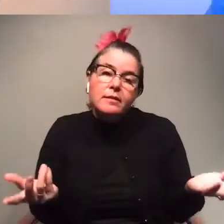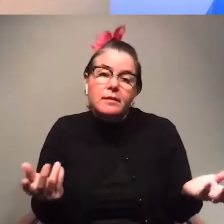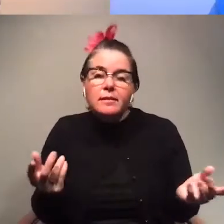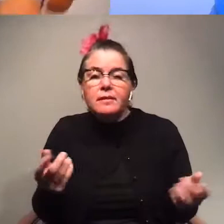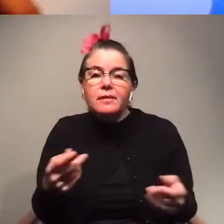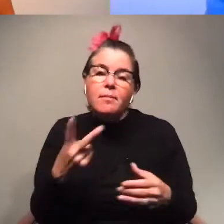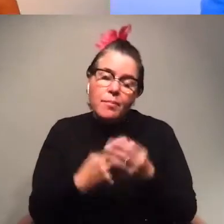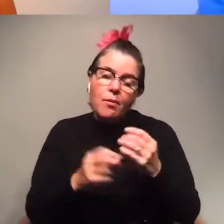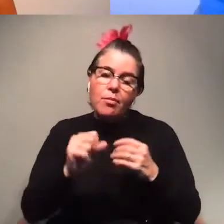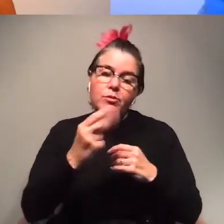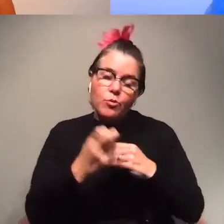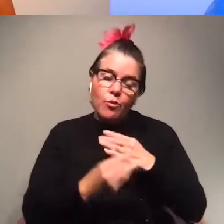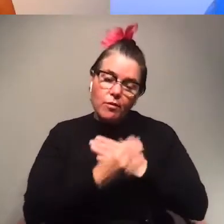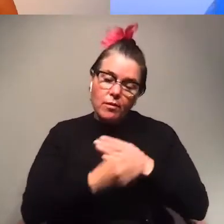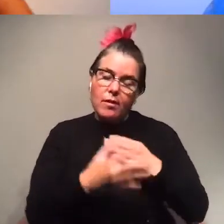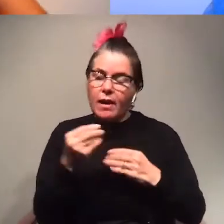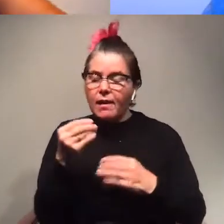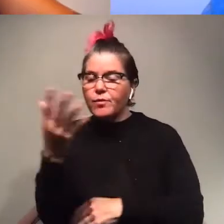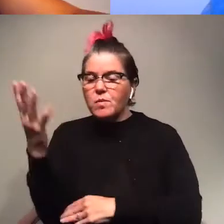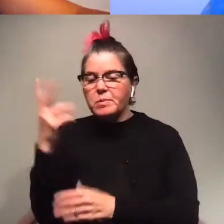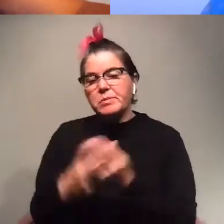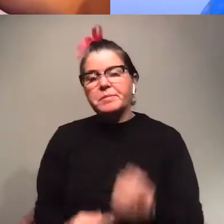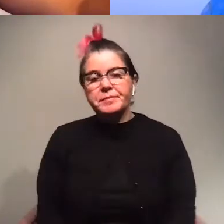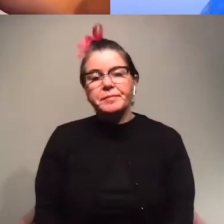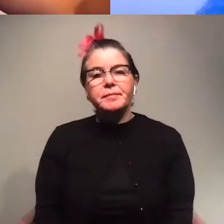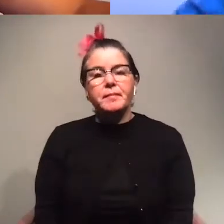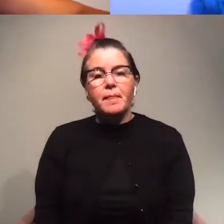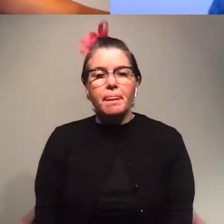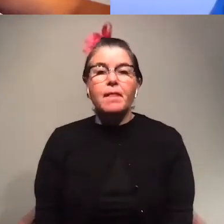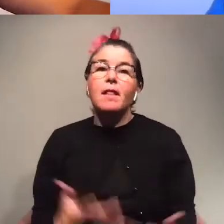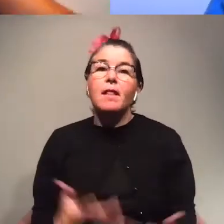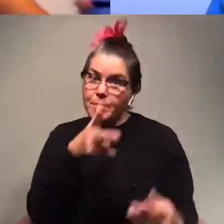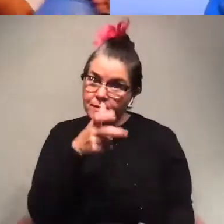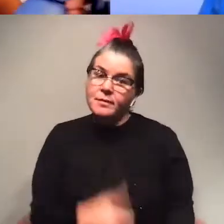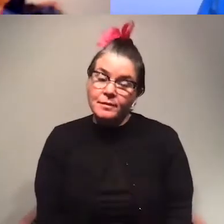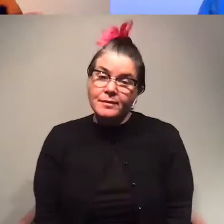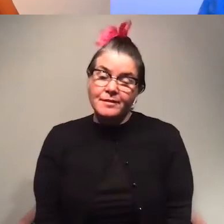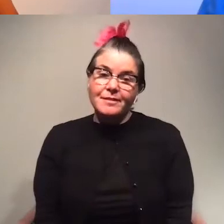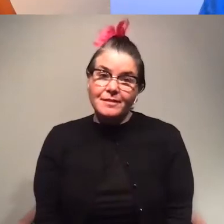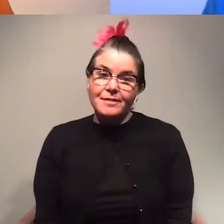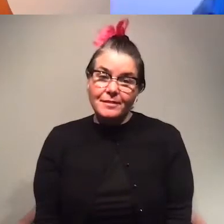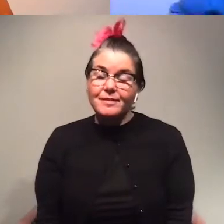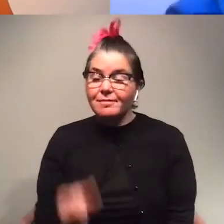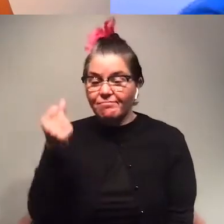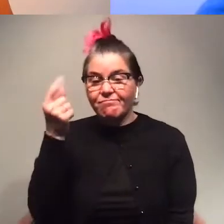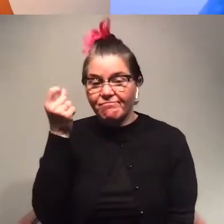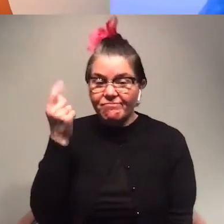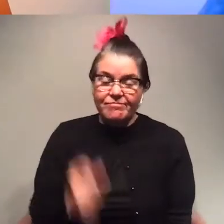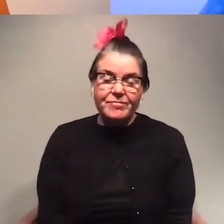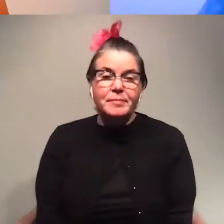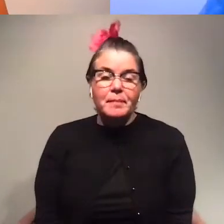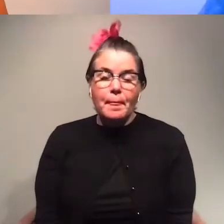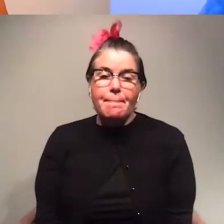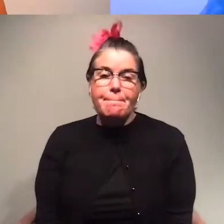shore and the terrestrial area. Yeah, no, Lots of bugs. yeah, I can imagine.